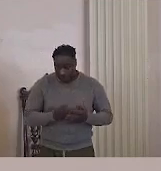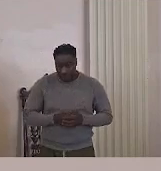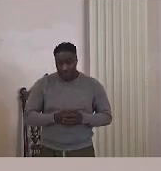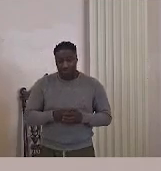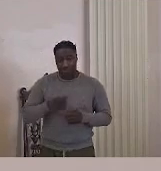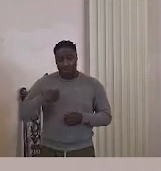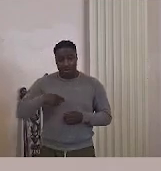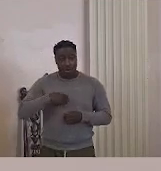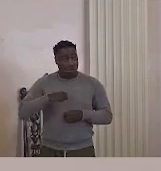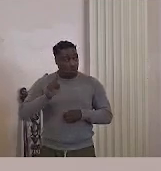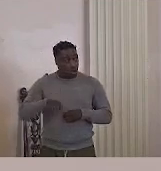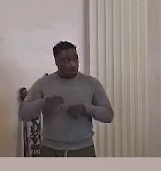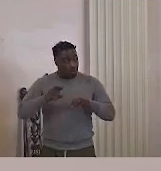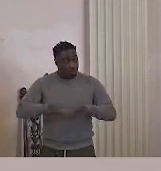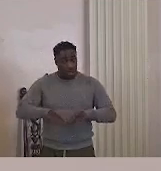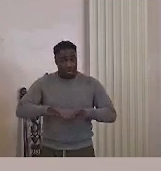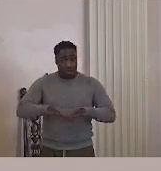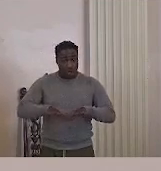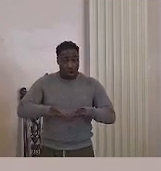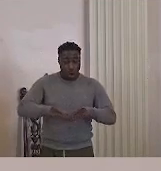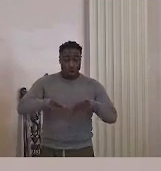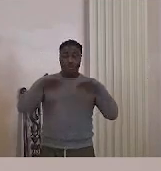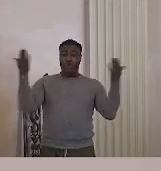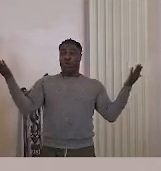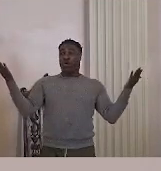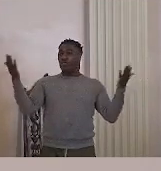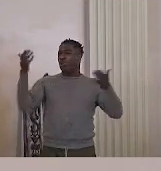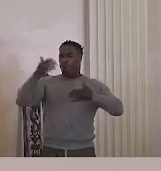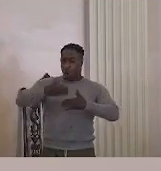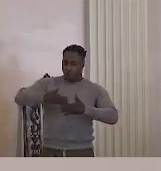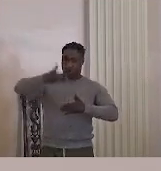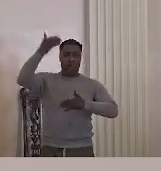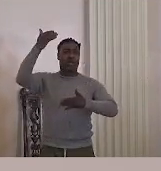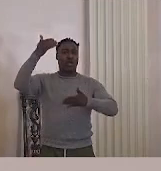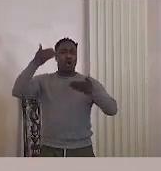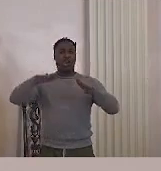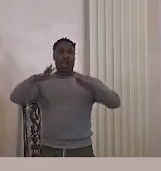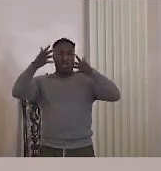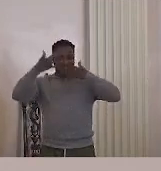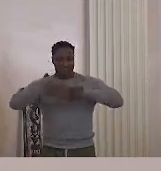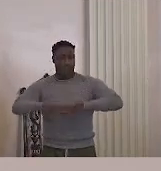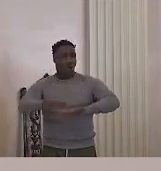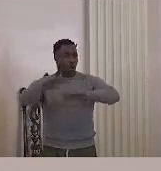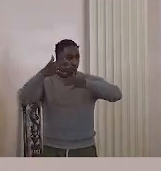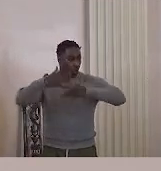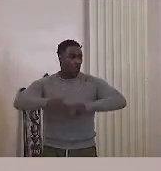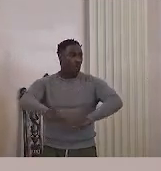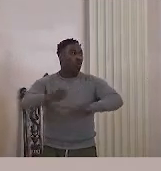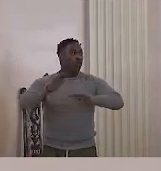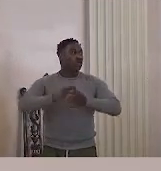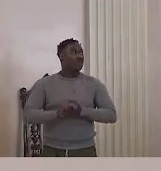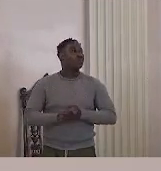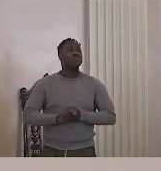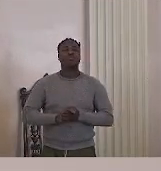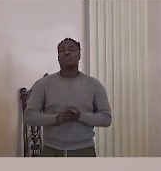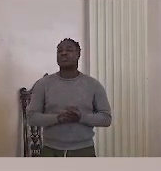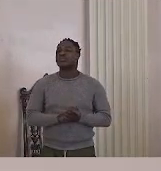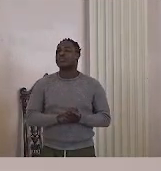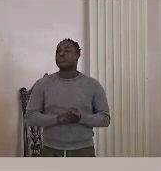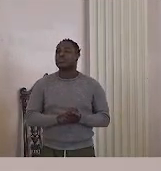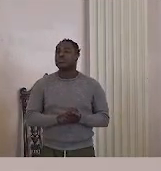We must open the doors and windows, body, to let it flow. And I remain dedicated